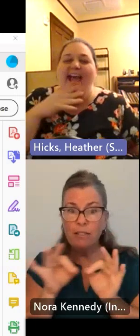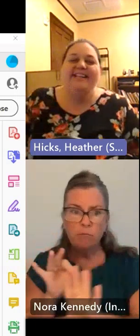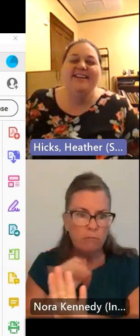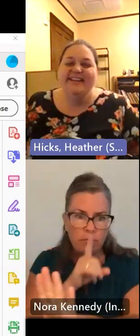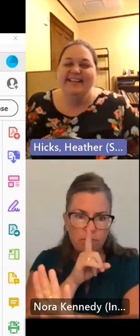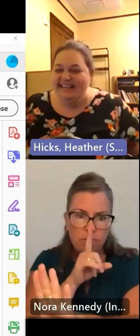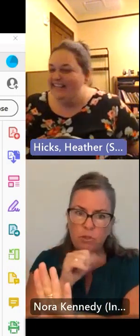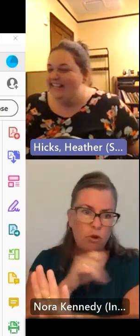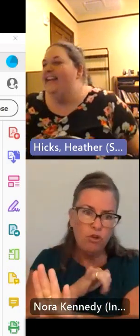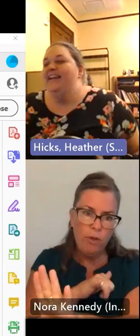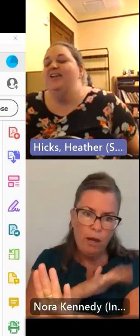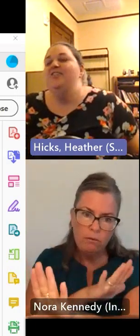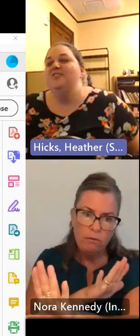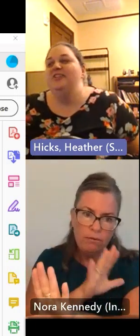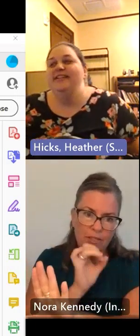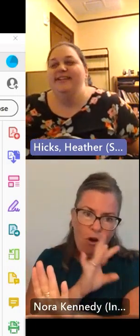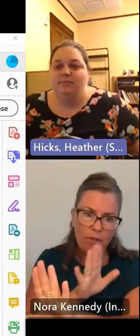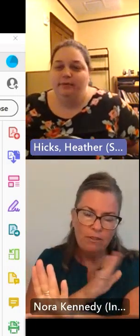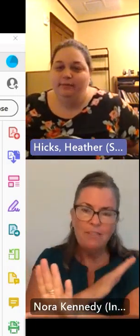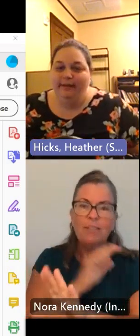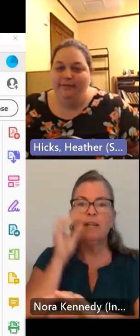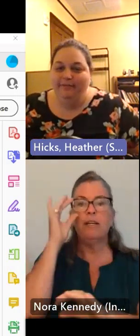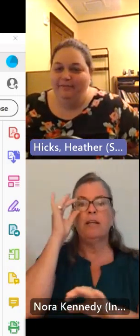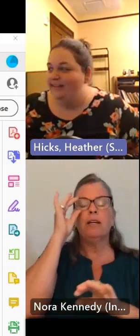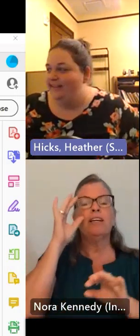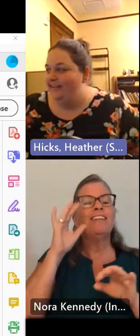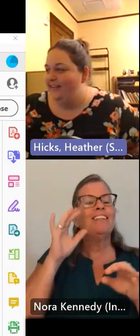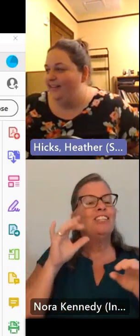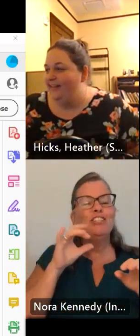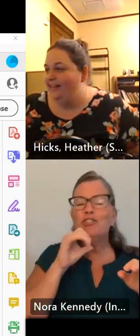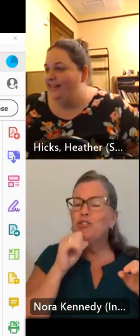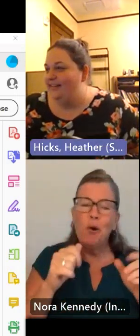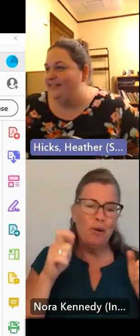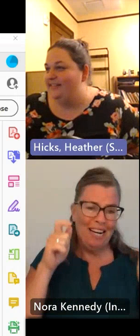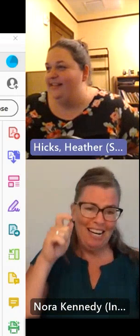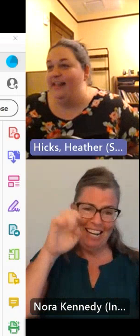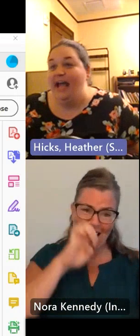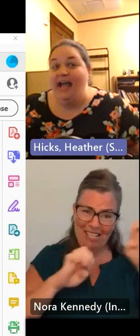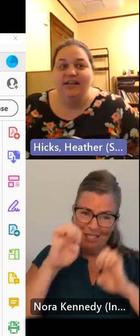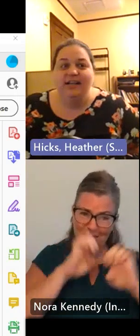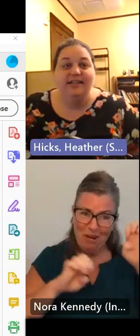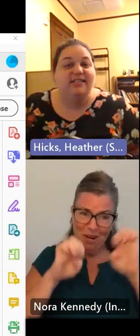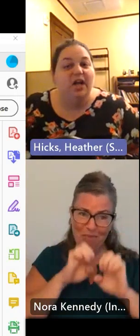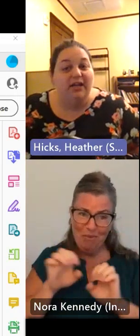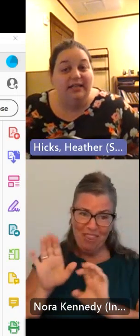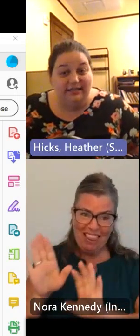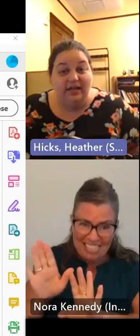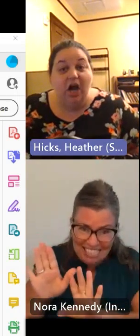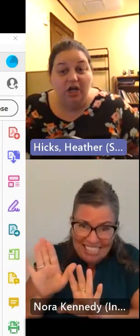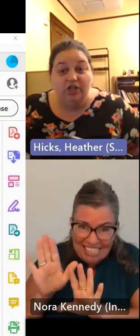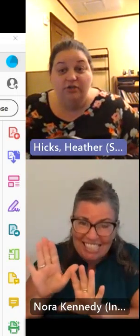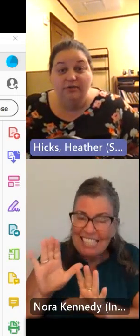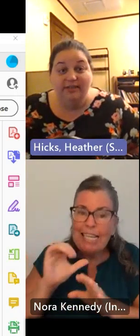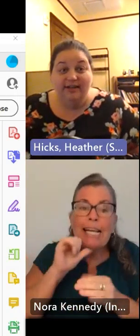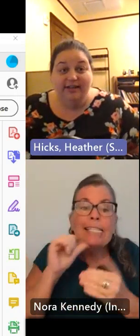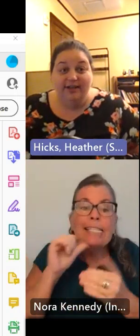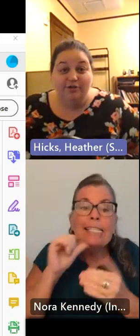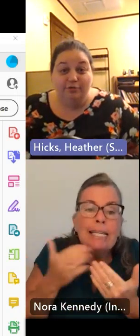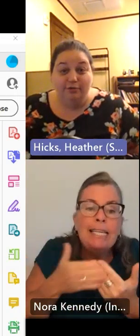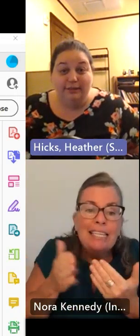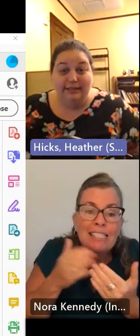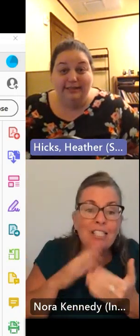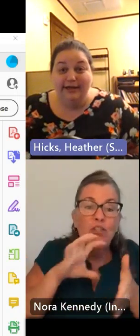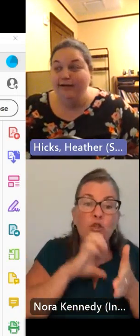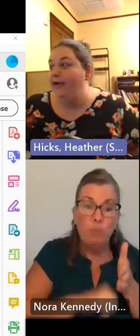it. And you shouldn't experiment with this in that it's not easy to undo. It's not like